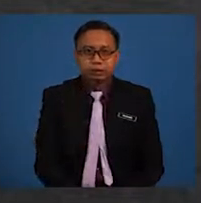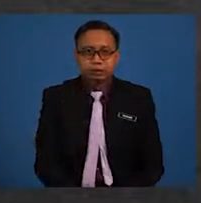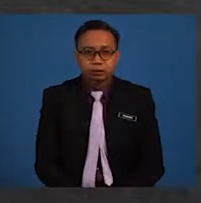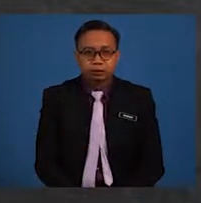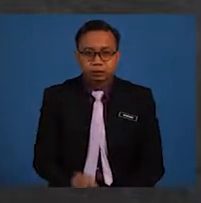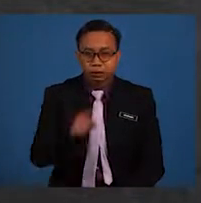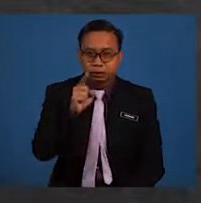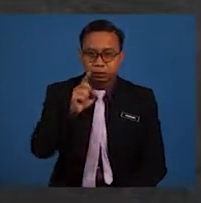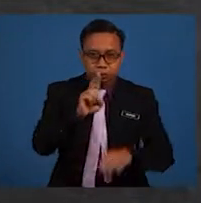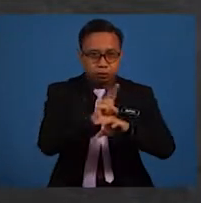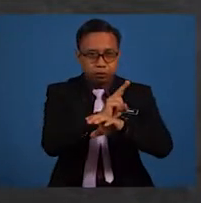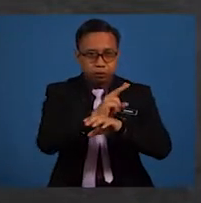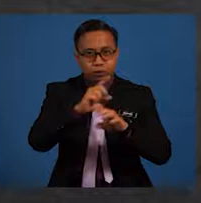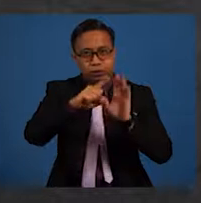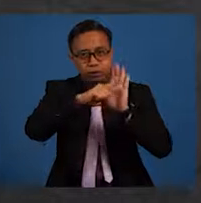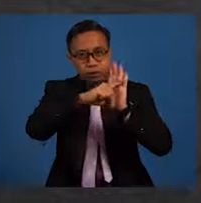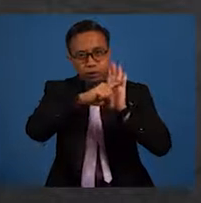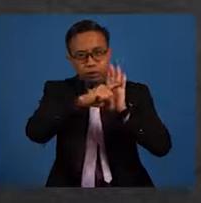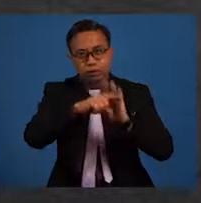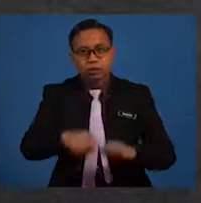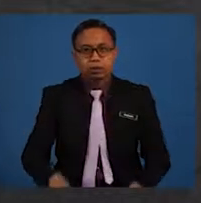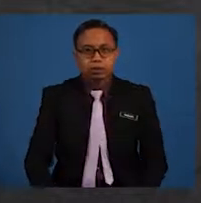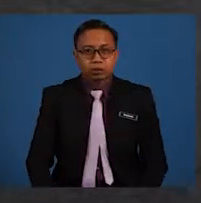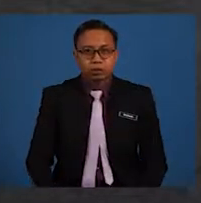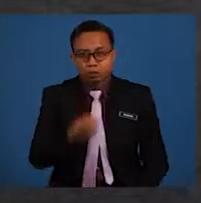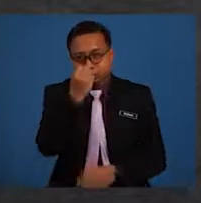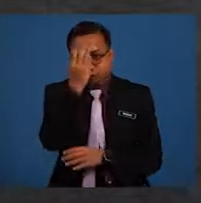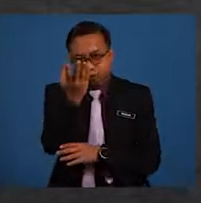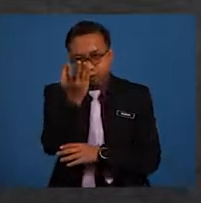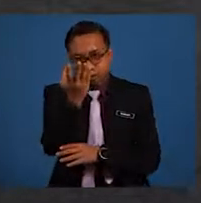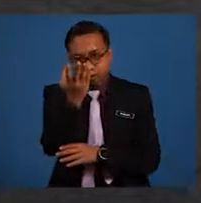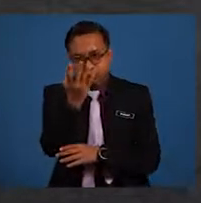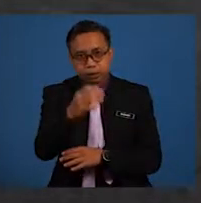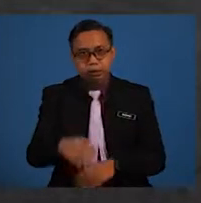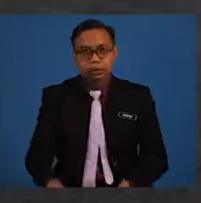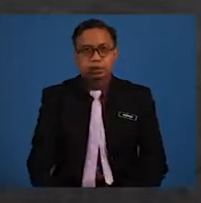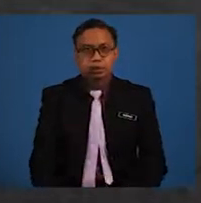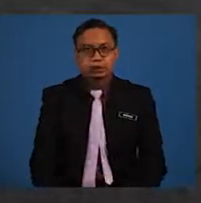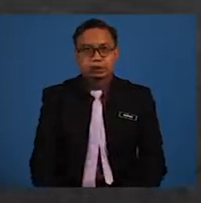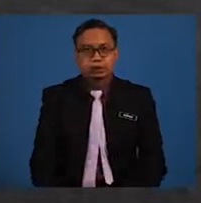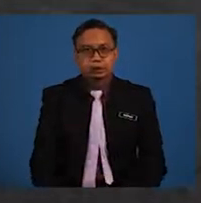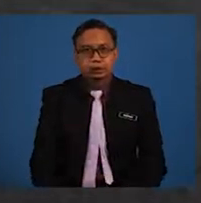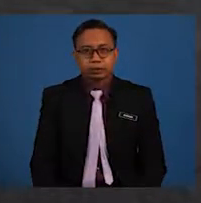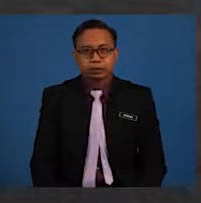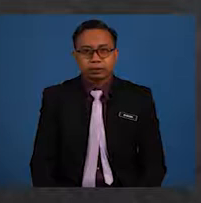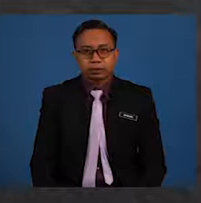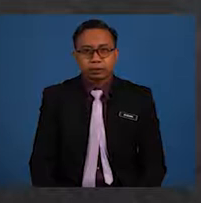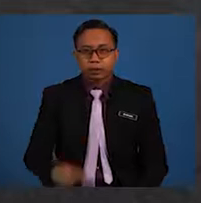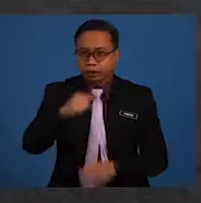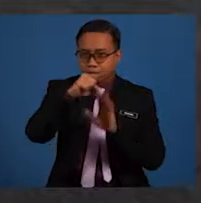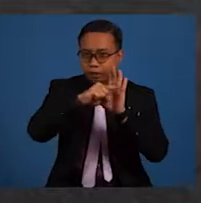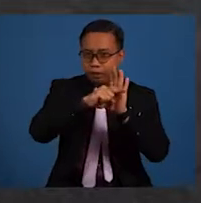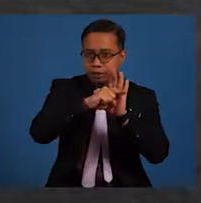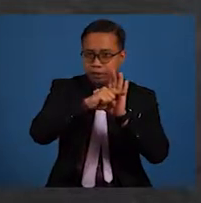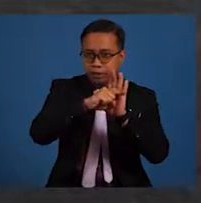you use a dash to signal hesitation. The dash is